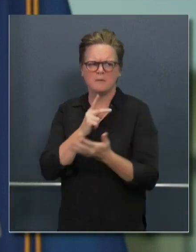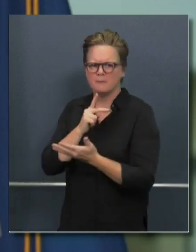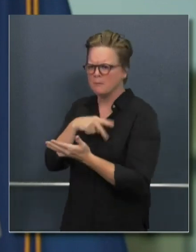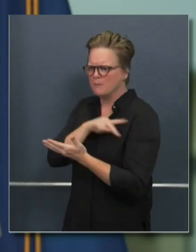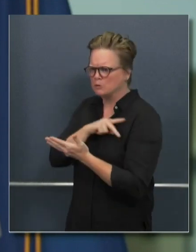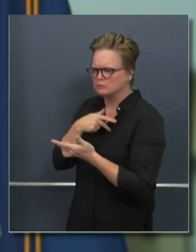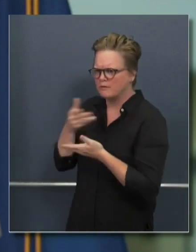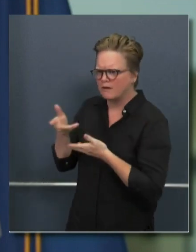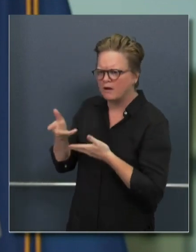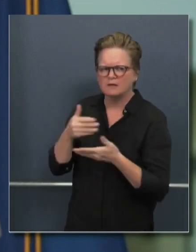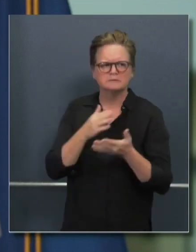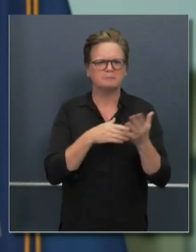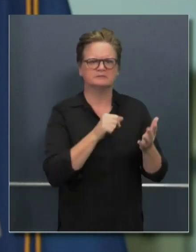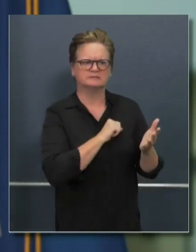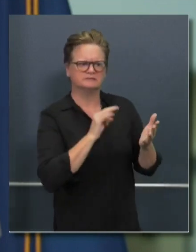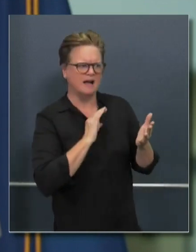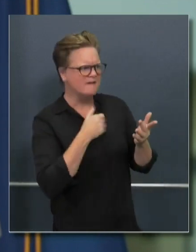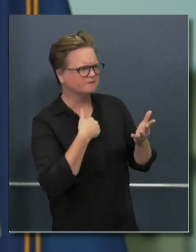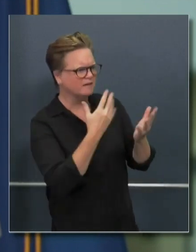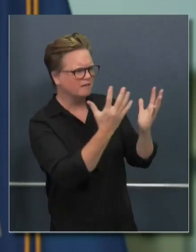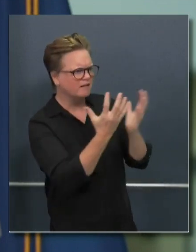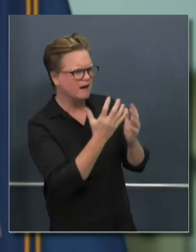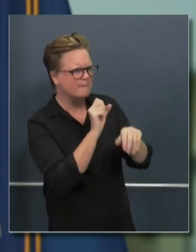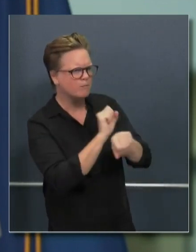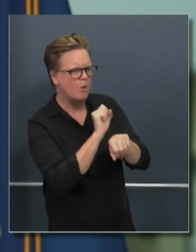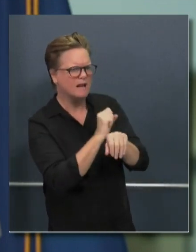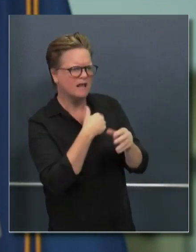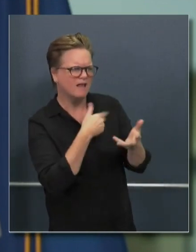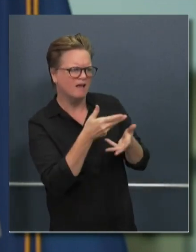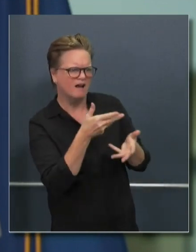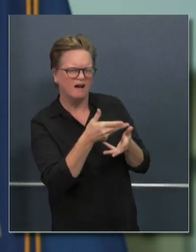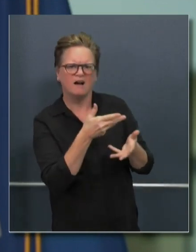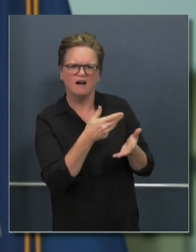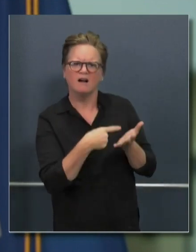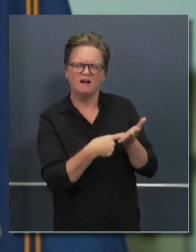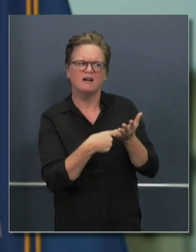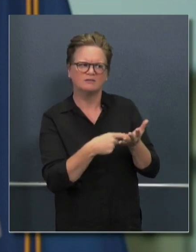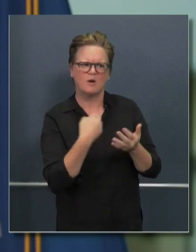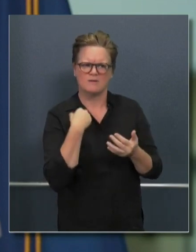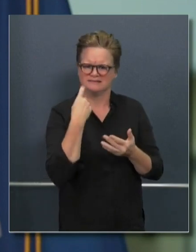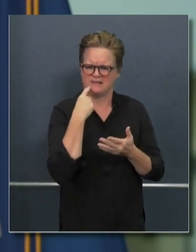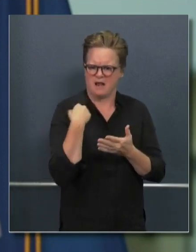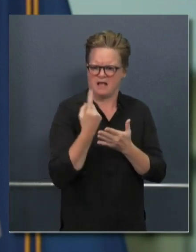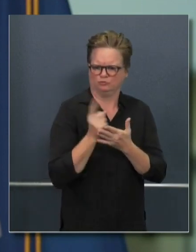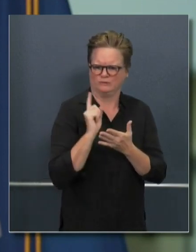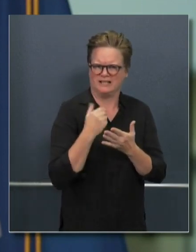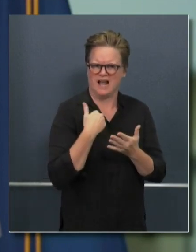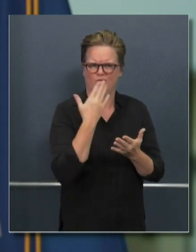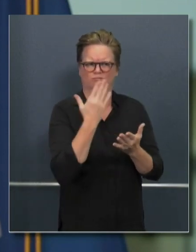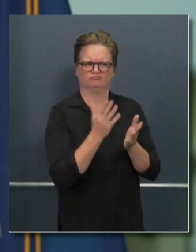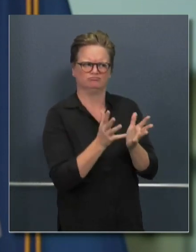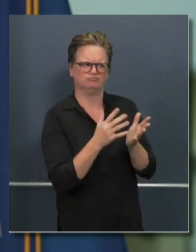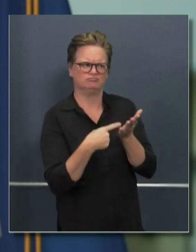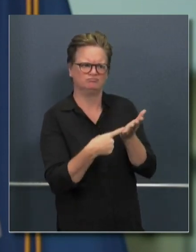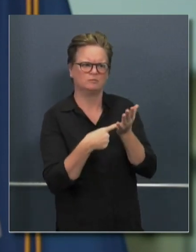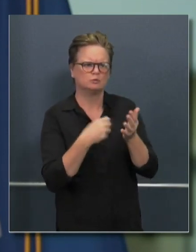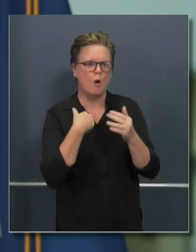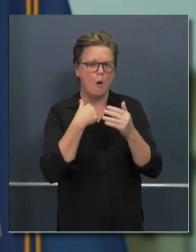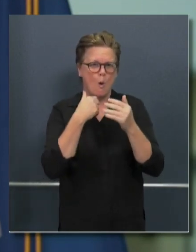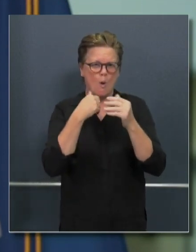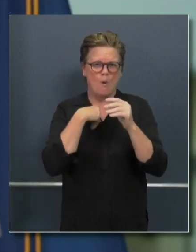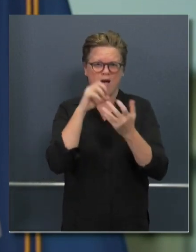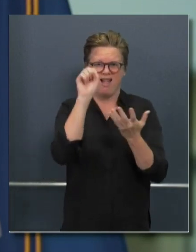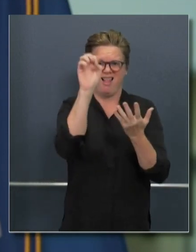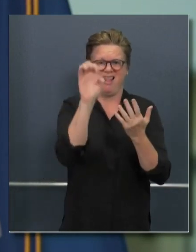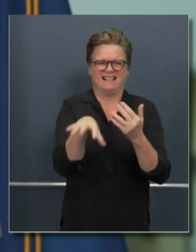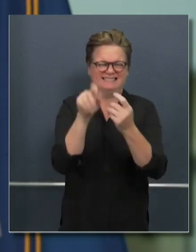weeks, days, hours. In fact, we are in the throes of those, so I'm not going to say anything publicly that puts any of those conversations